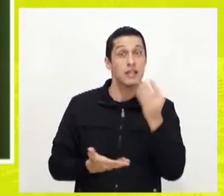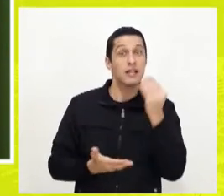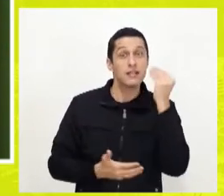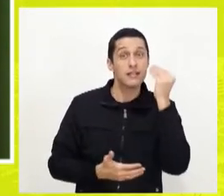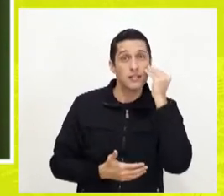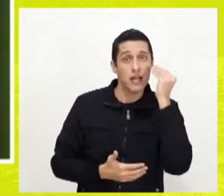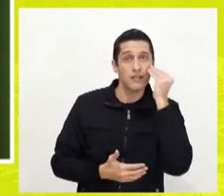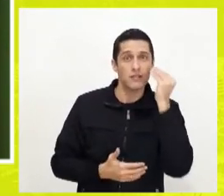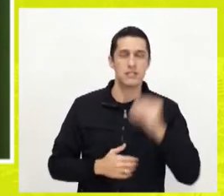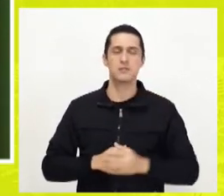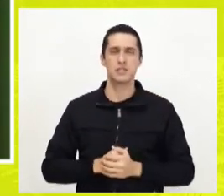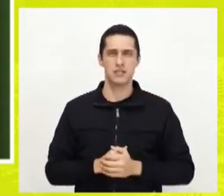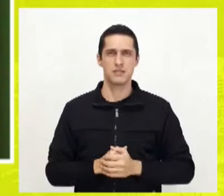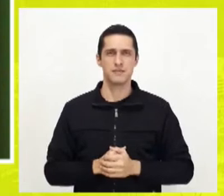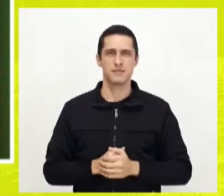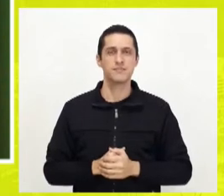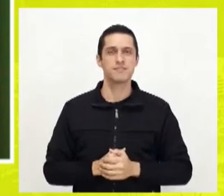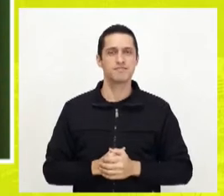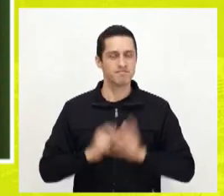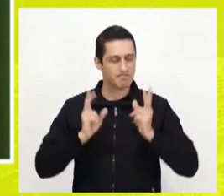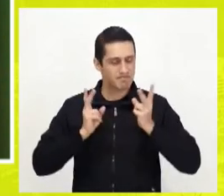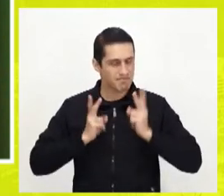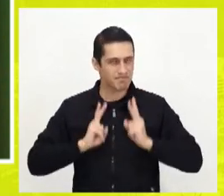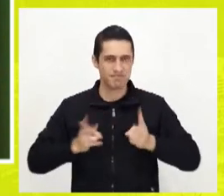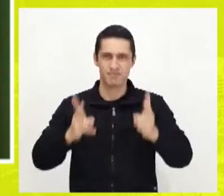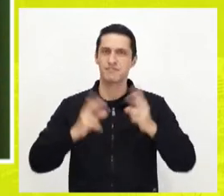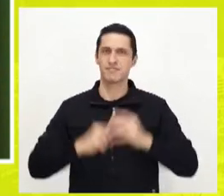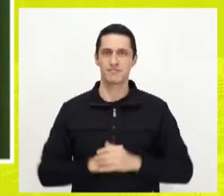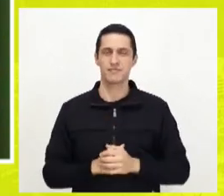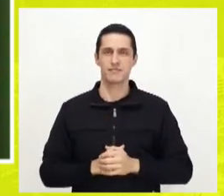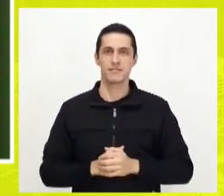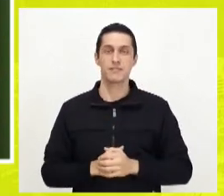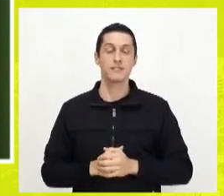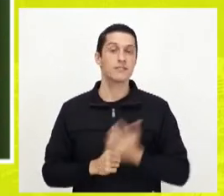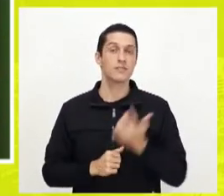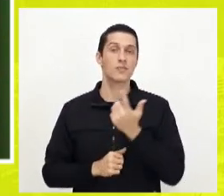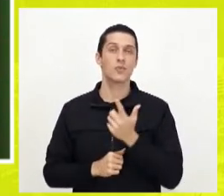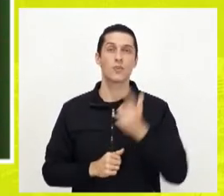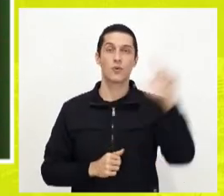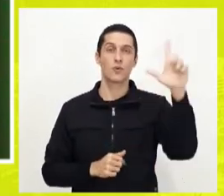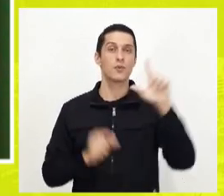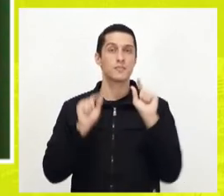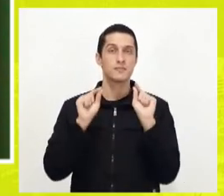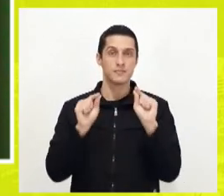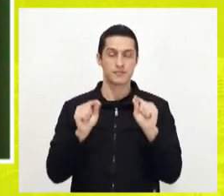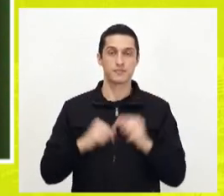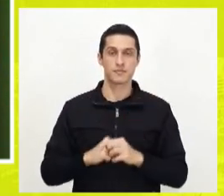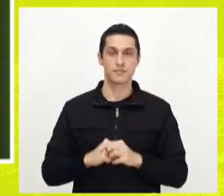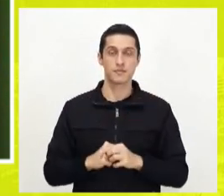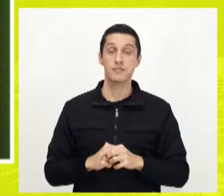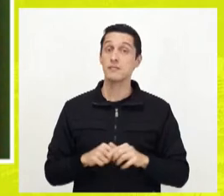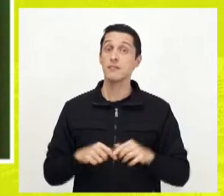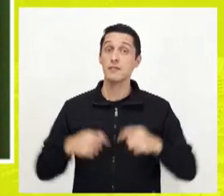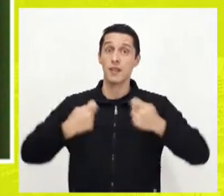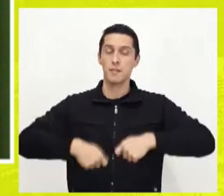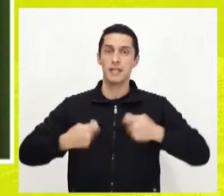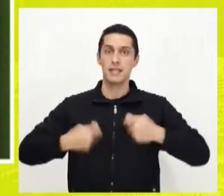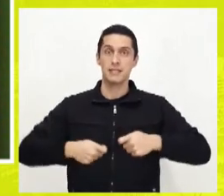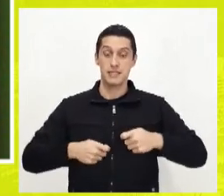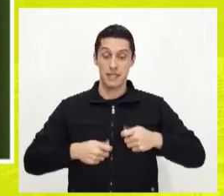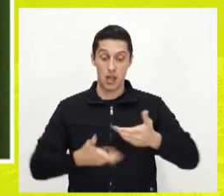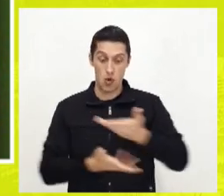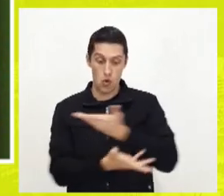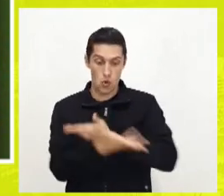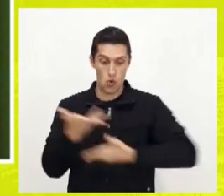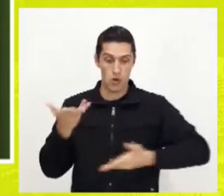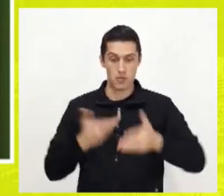try and collaborate always um another thing i would like to call your attention to is to be clear about